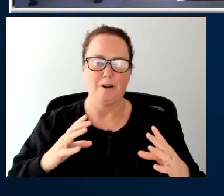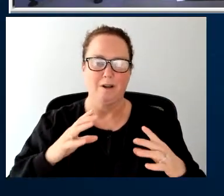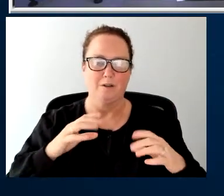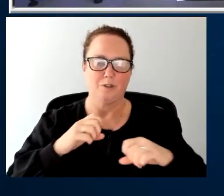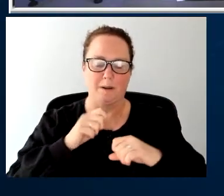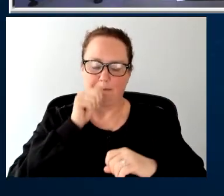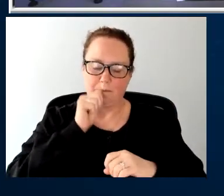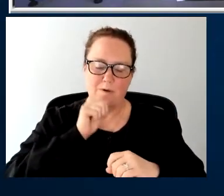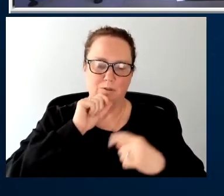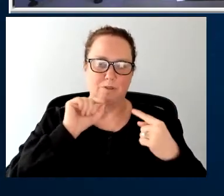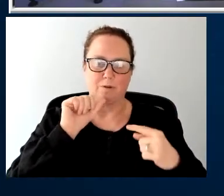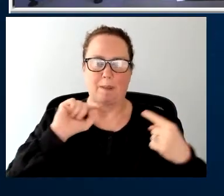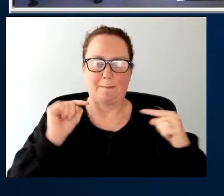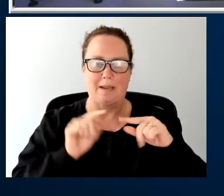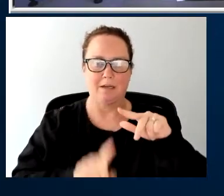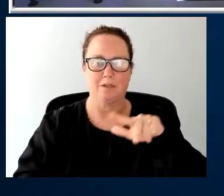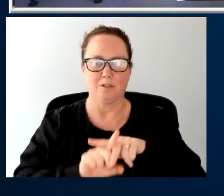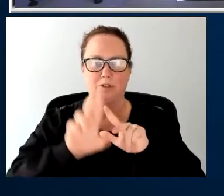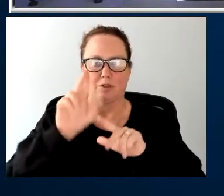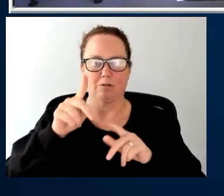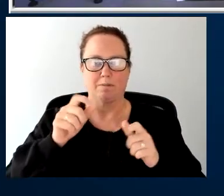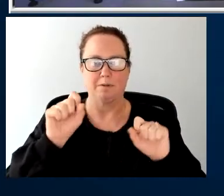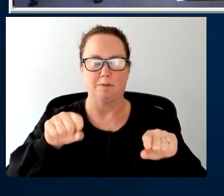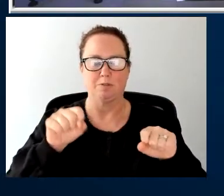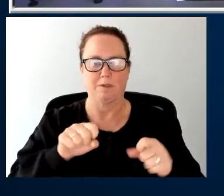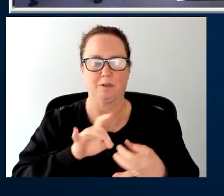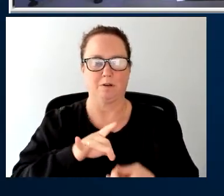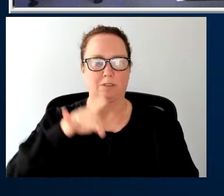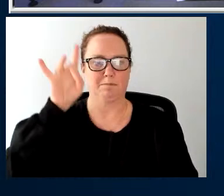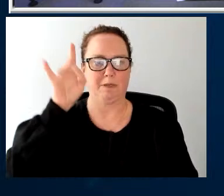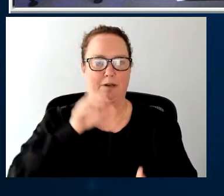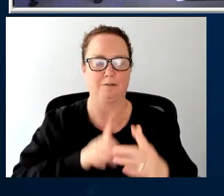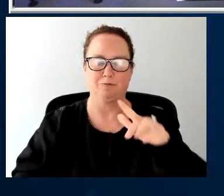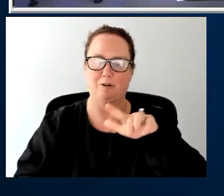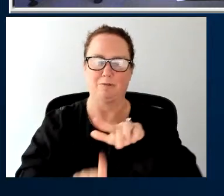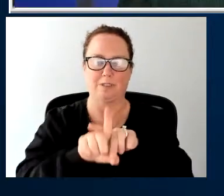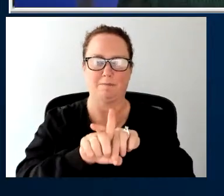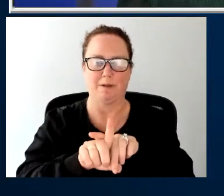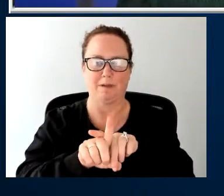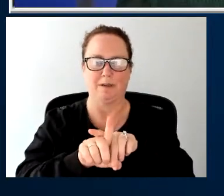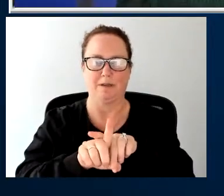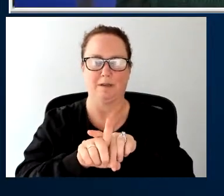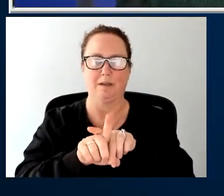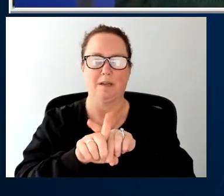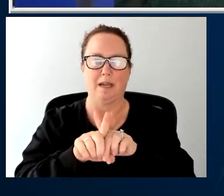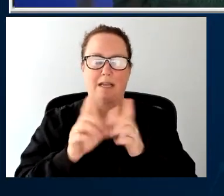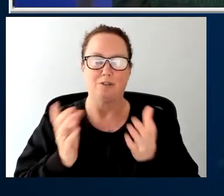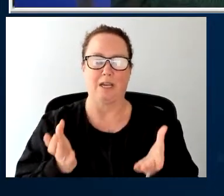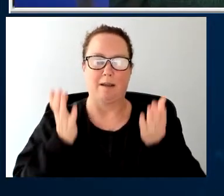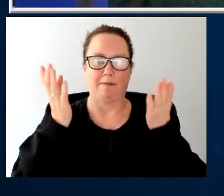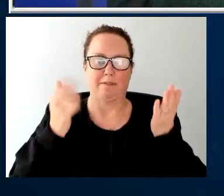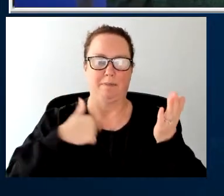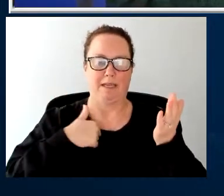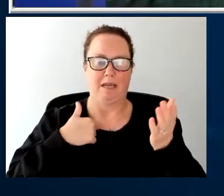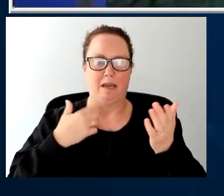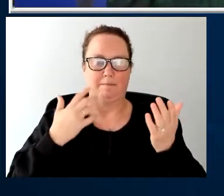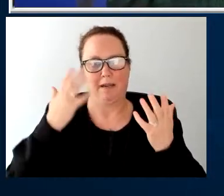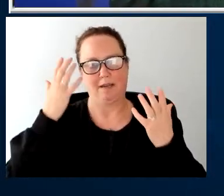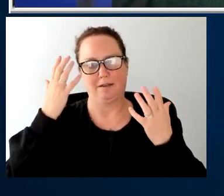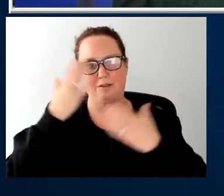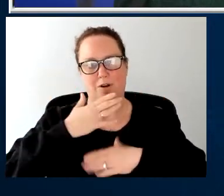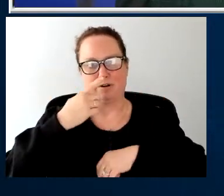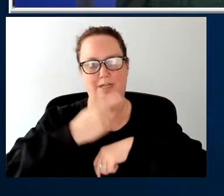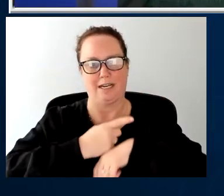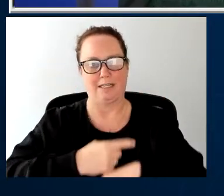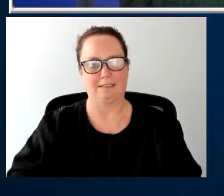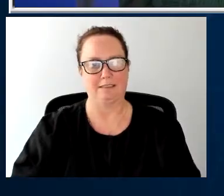She shows up as much as possible. Her spirit shines through, and she helps uplift me on my darkest days. That's so sweet.